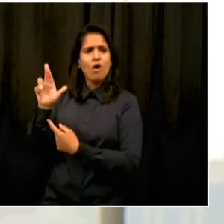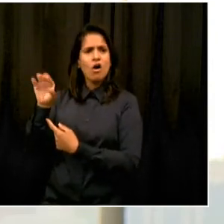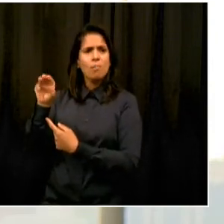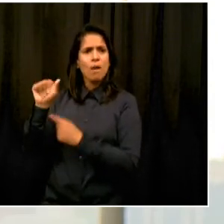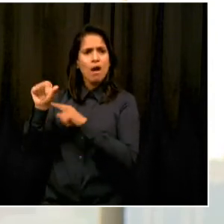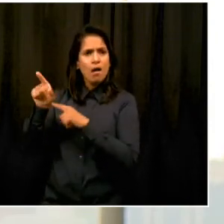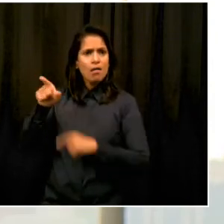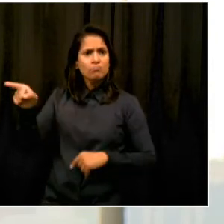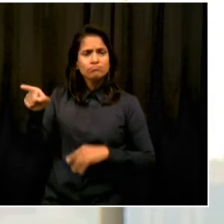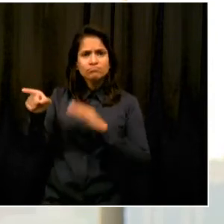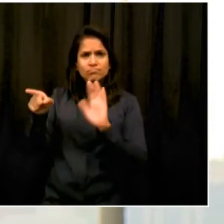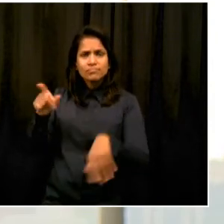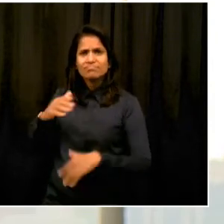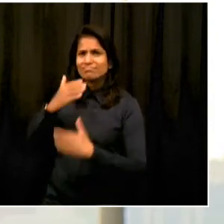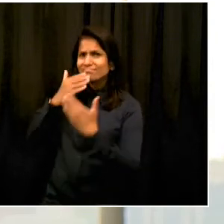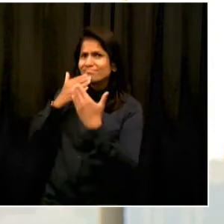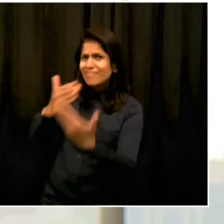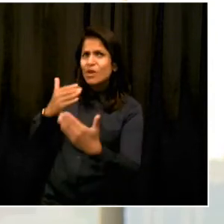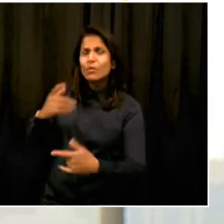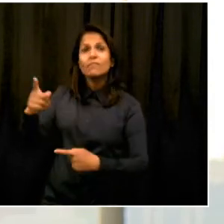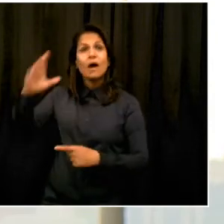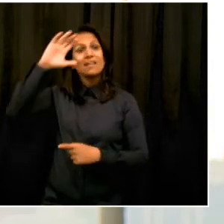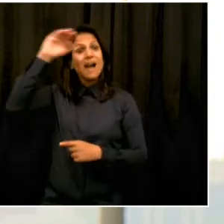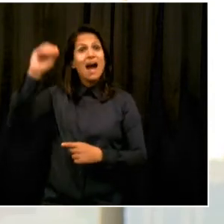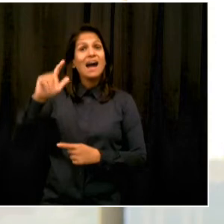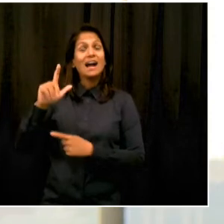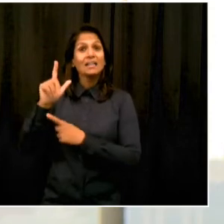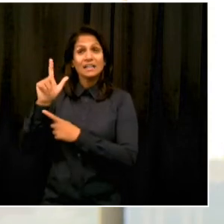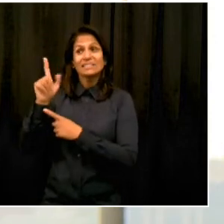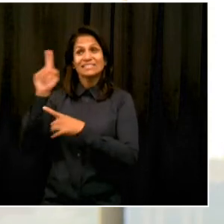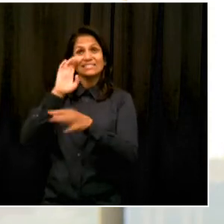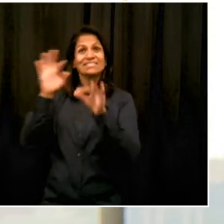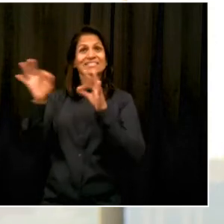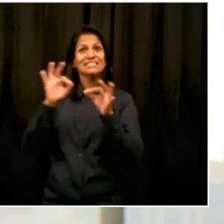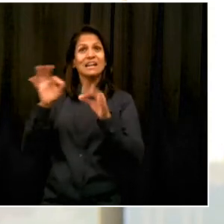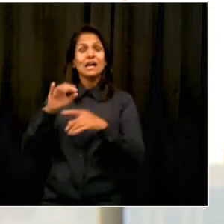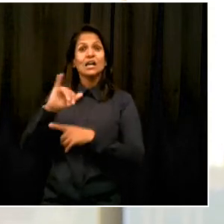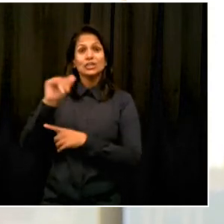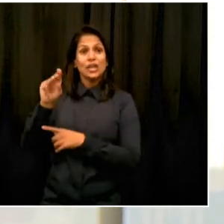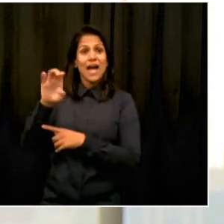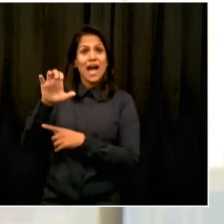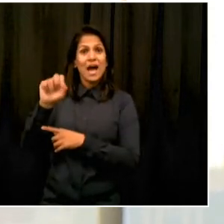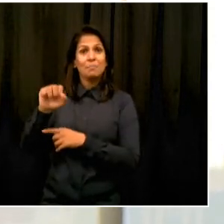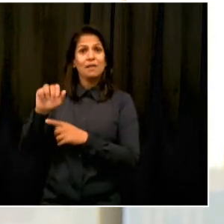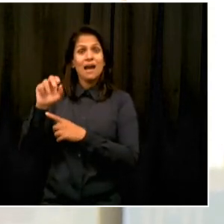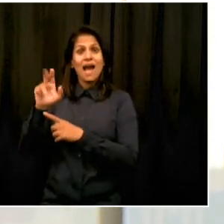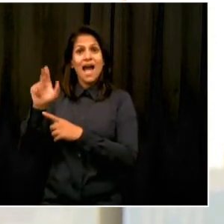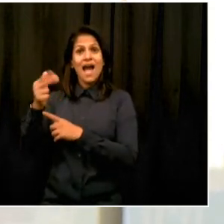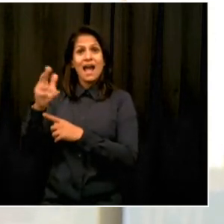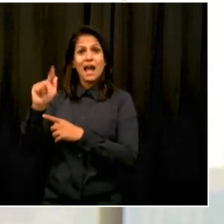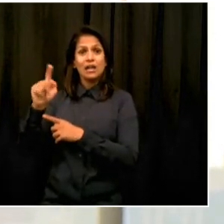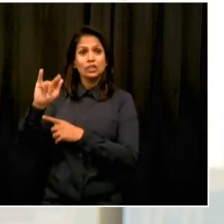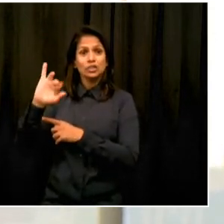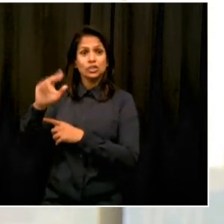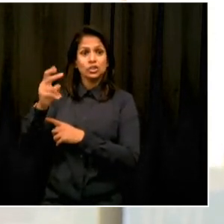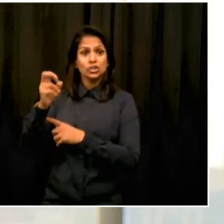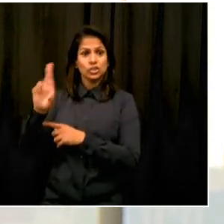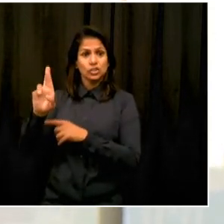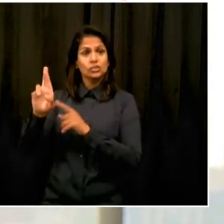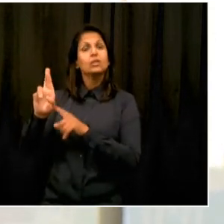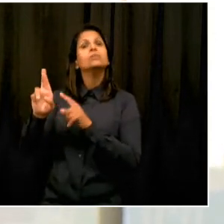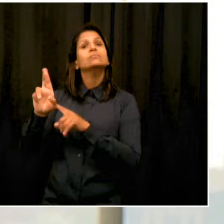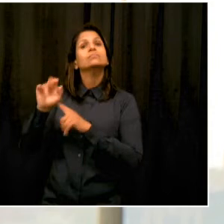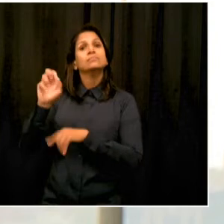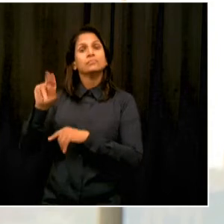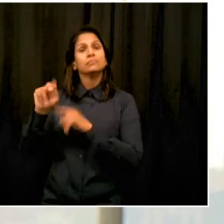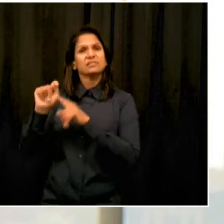for the amazing work that they have done, constantly innovating, constantly fighting back, creating in New York City